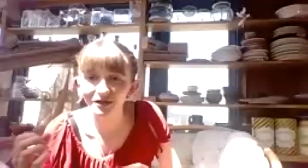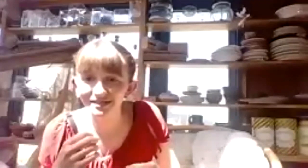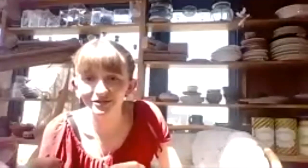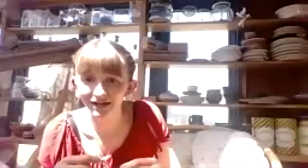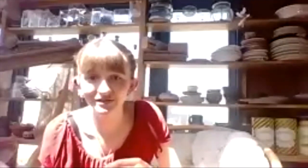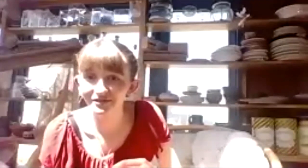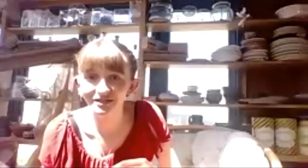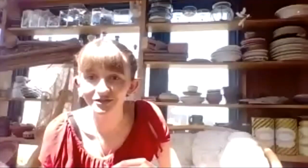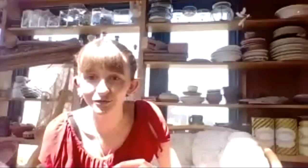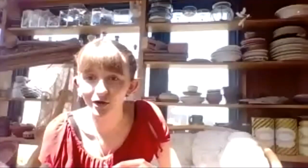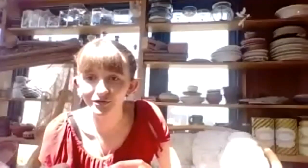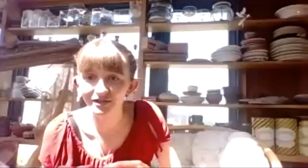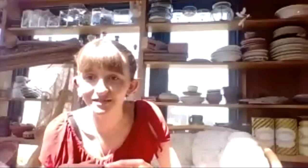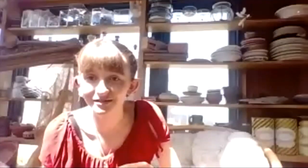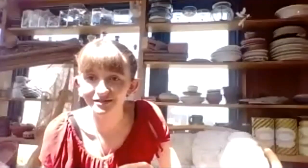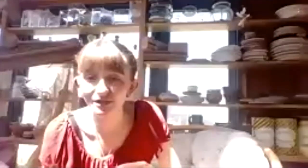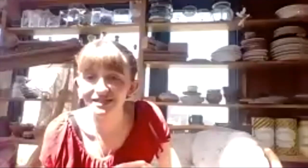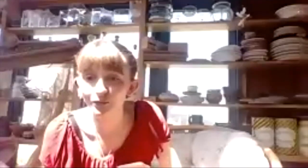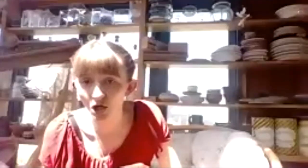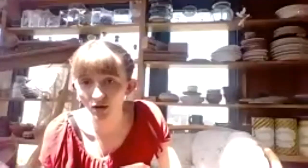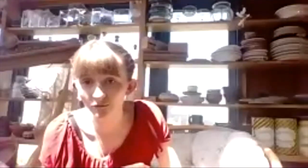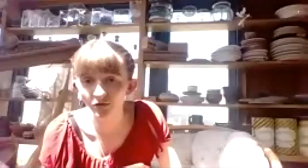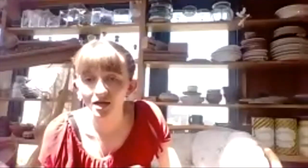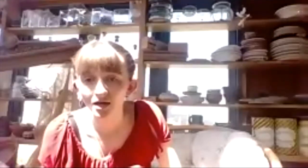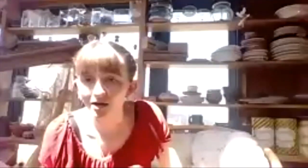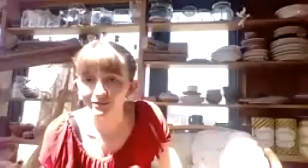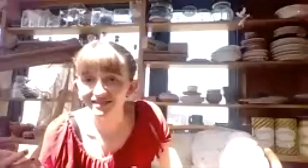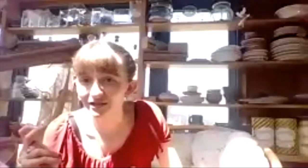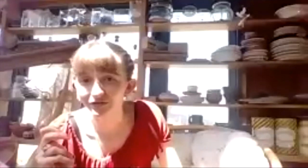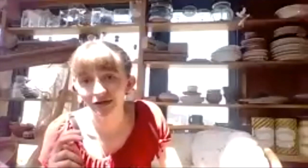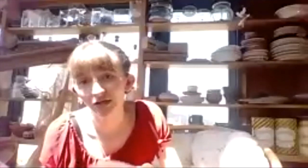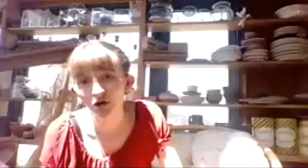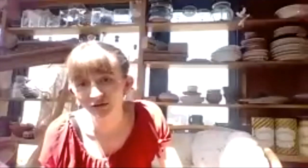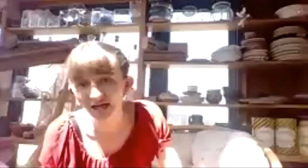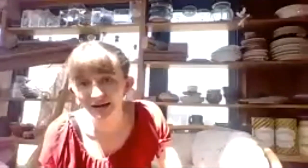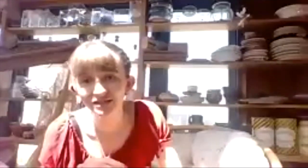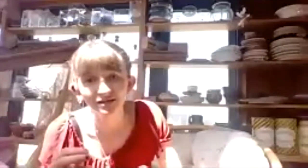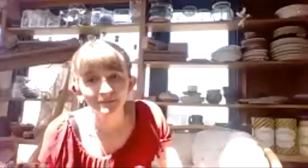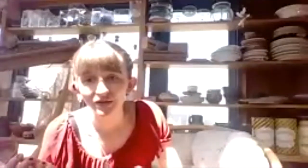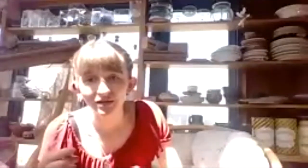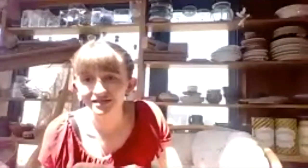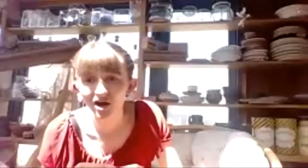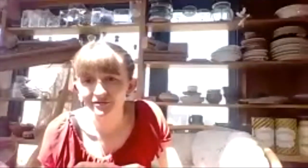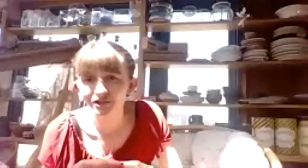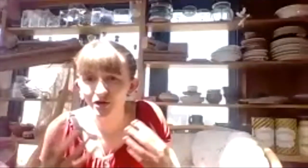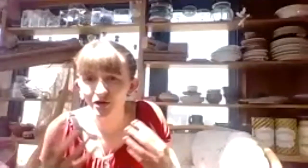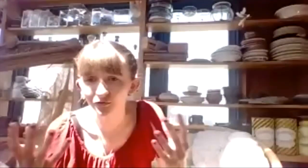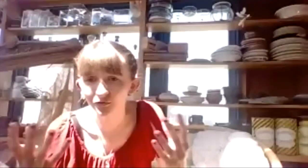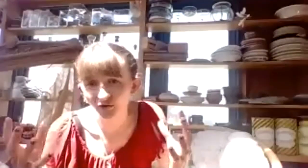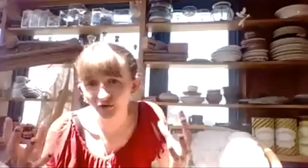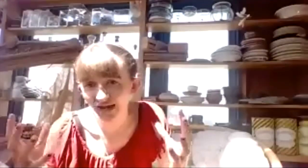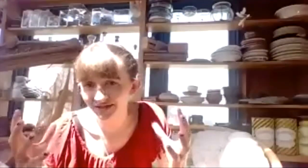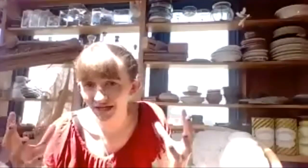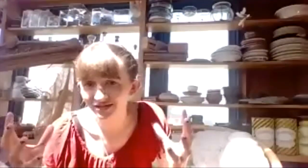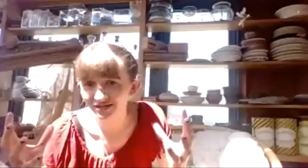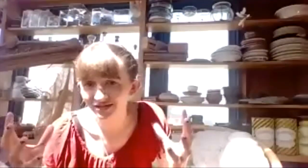we're still kind of sifting through all the dinosaur species that we know of, to see if there are any overlaps, because often you don't find an